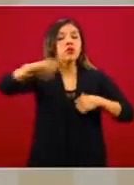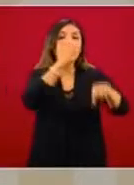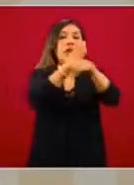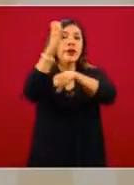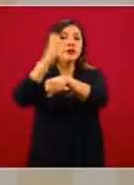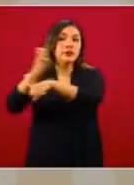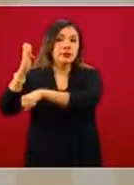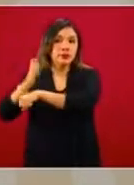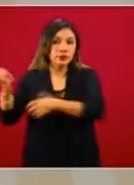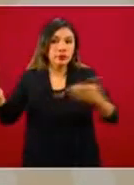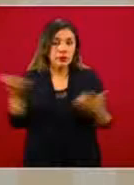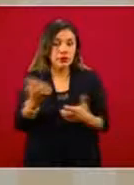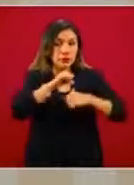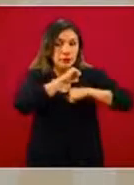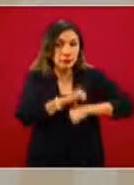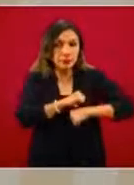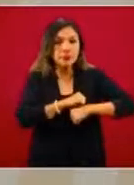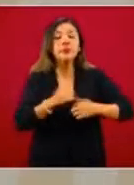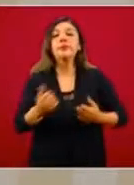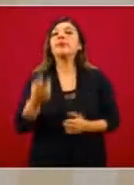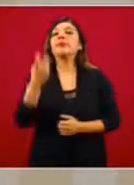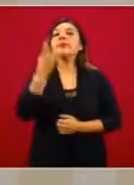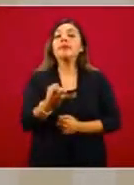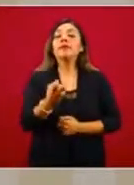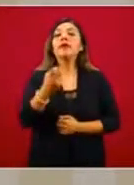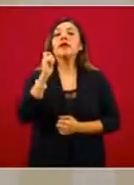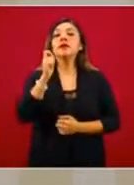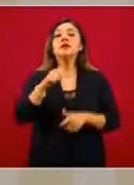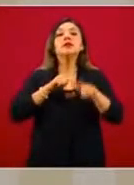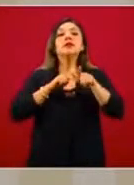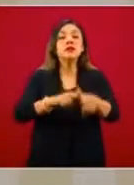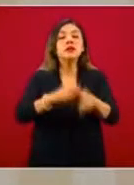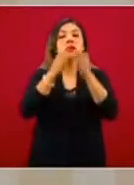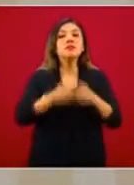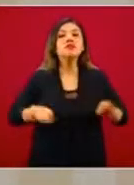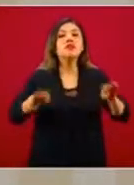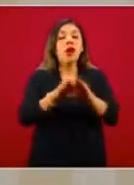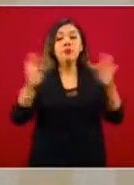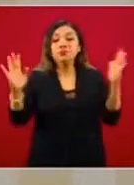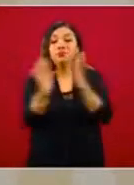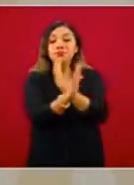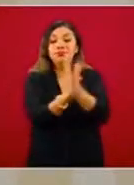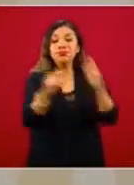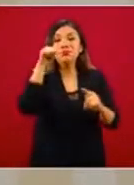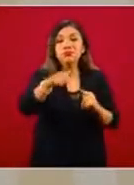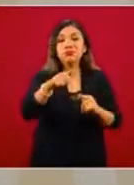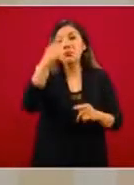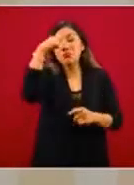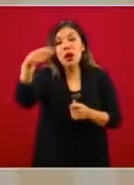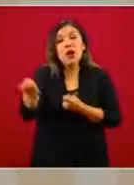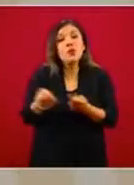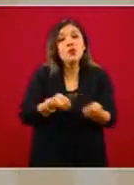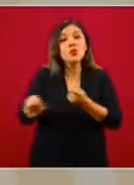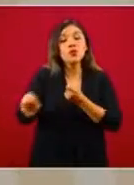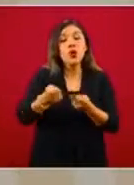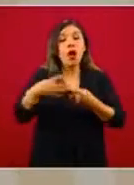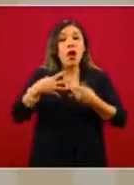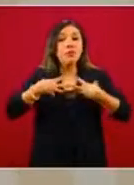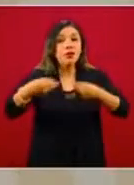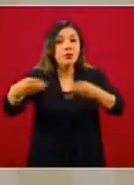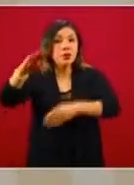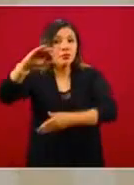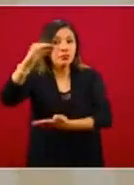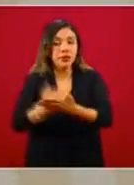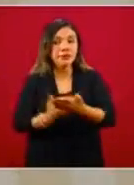going to hand the reins over of power to each state. And now we have a very specific target